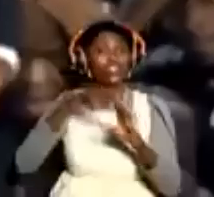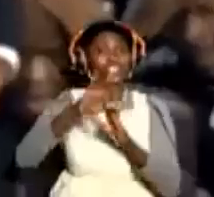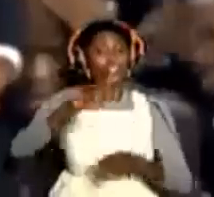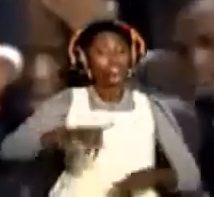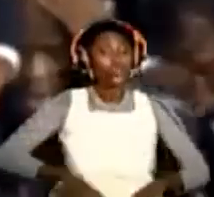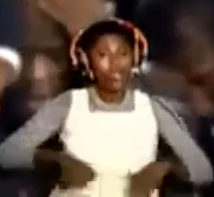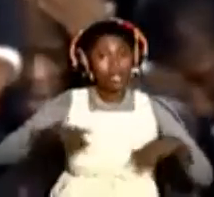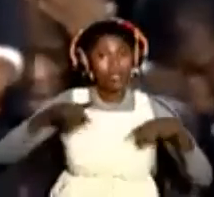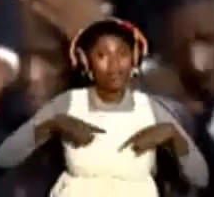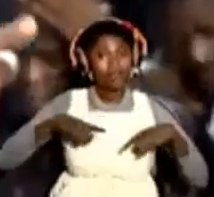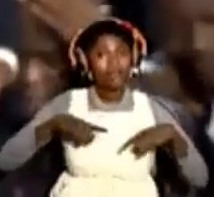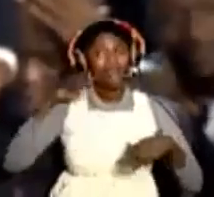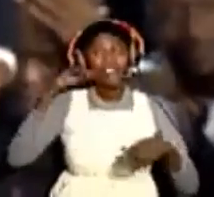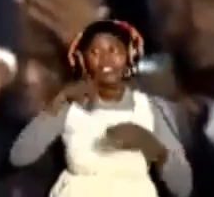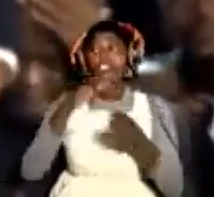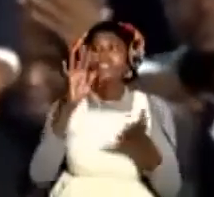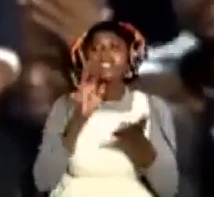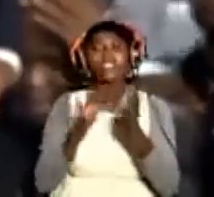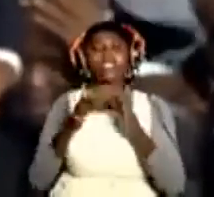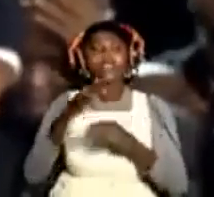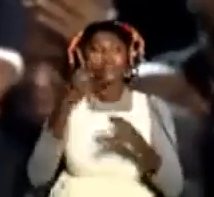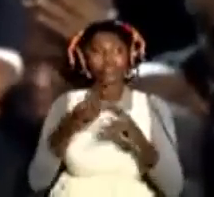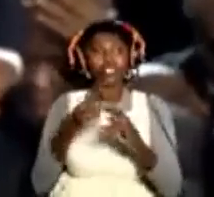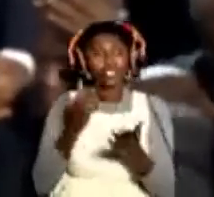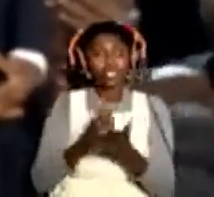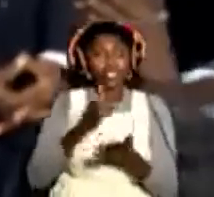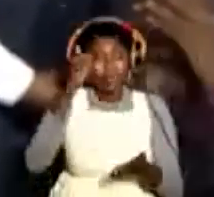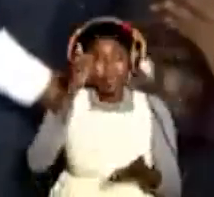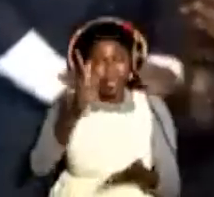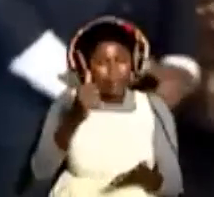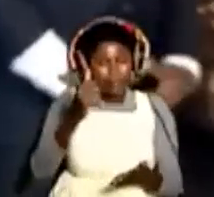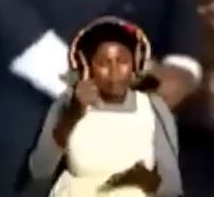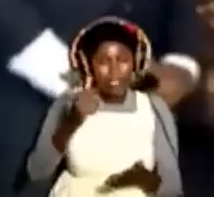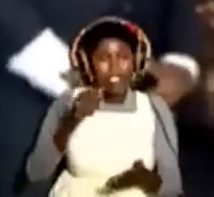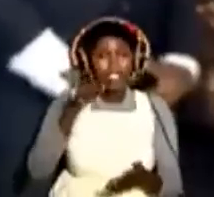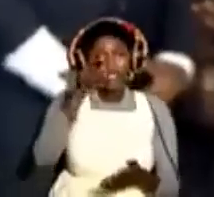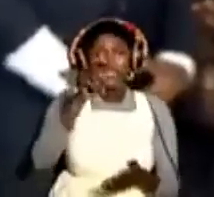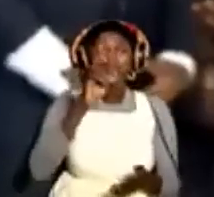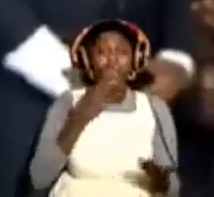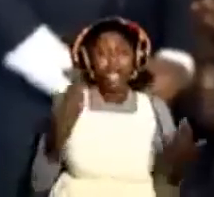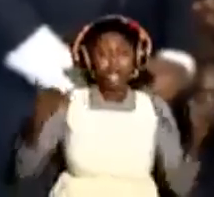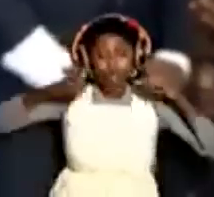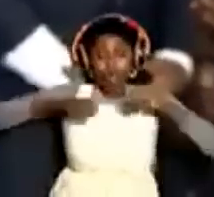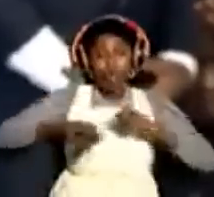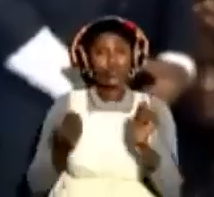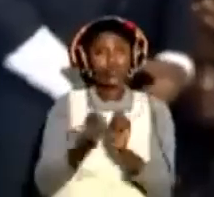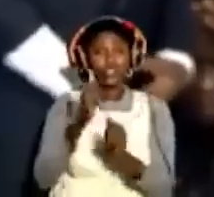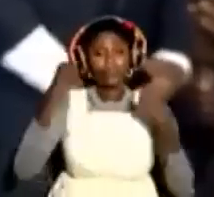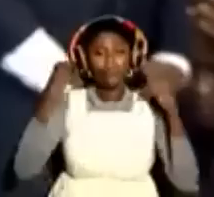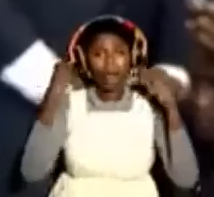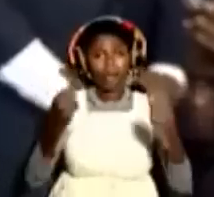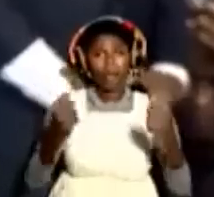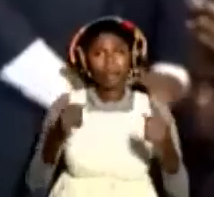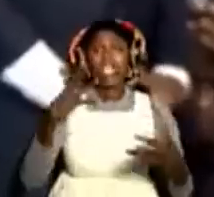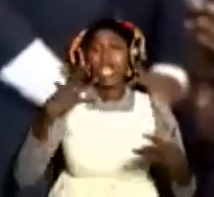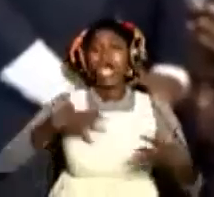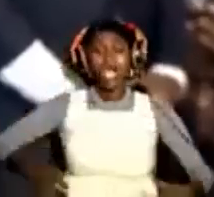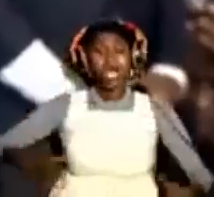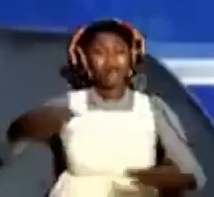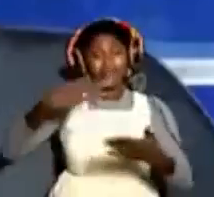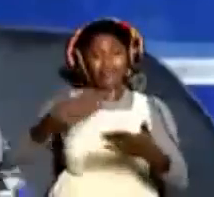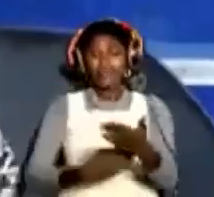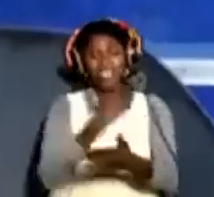before. In the name of Jesus, you are clothed with power. Receive